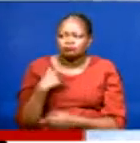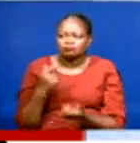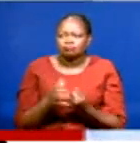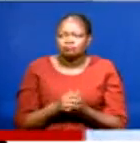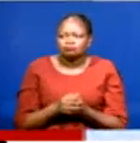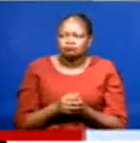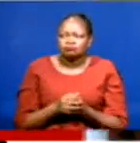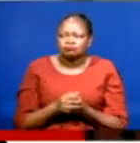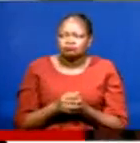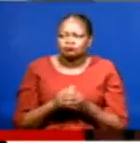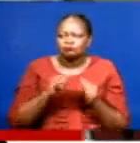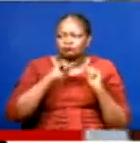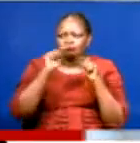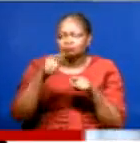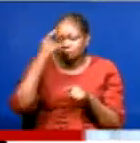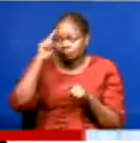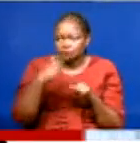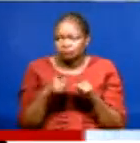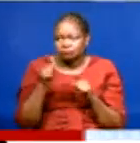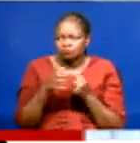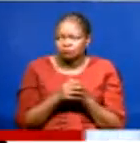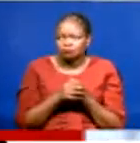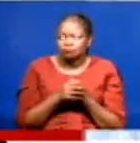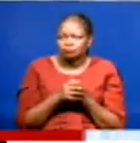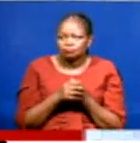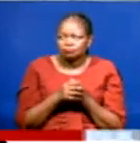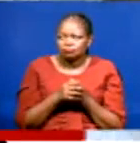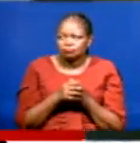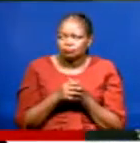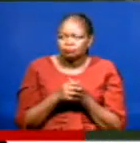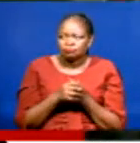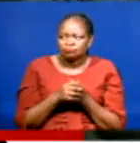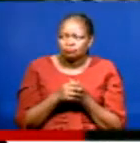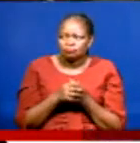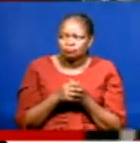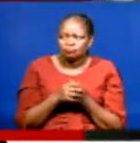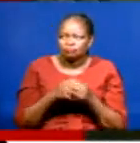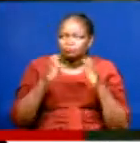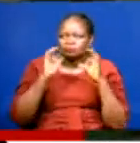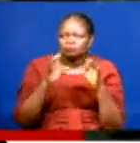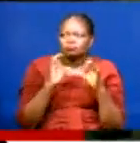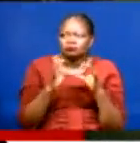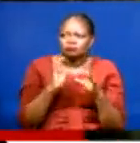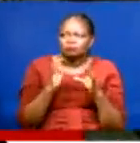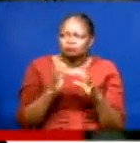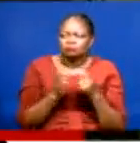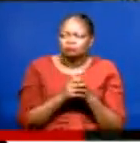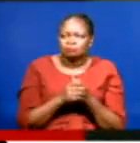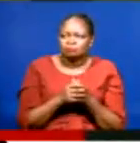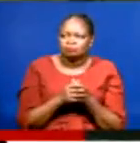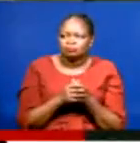and go for him, but here he is, Anjere Analo. He's one of the coaches who have been so instrumental.